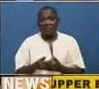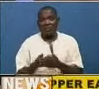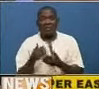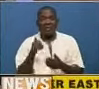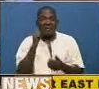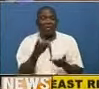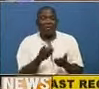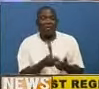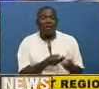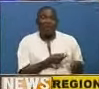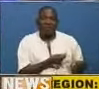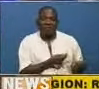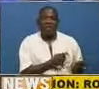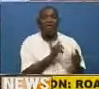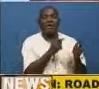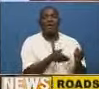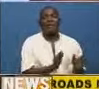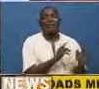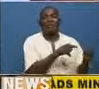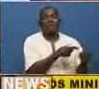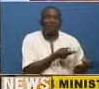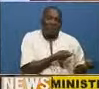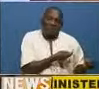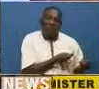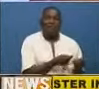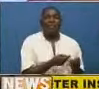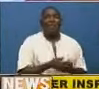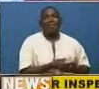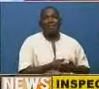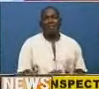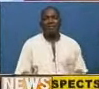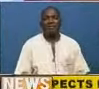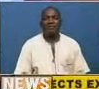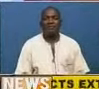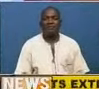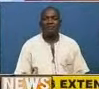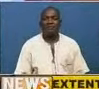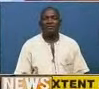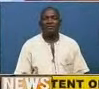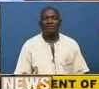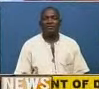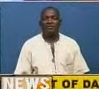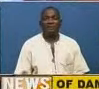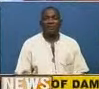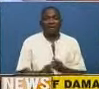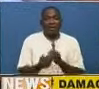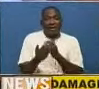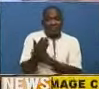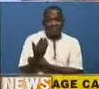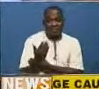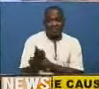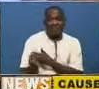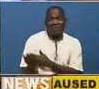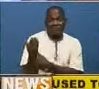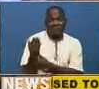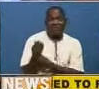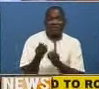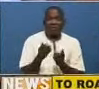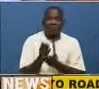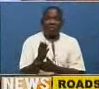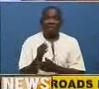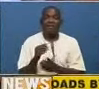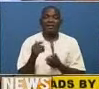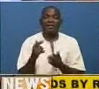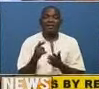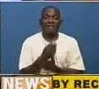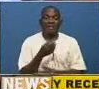wants to breastfeed the child, she comes out to go and then breastfeed. In the morning, through my guidance and